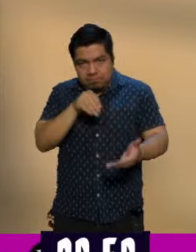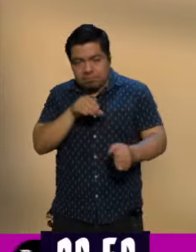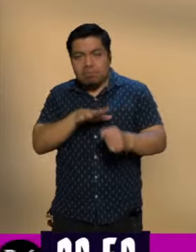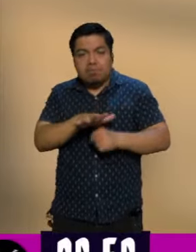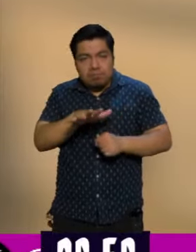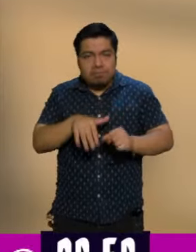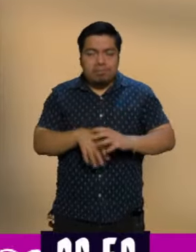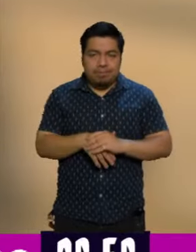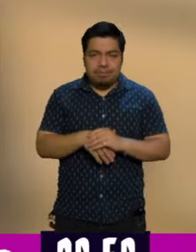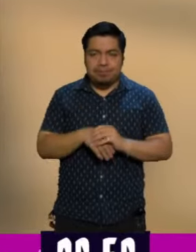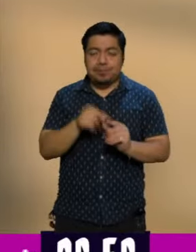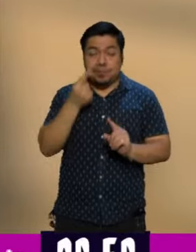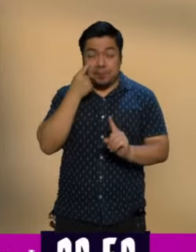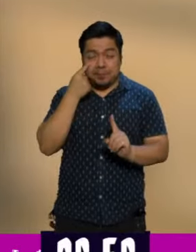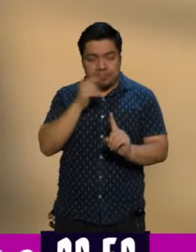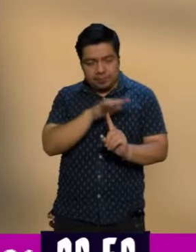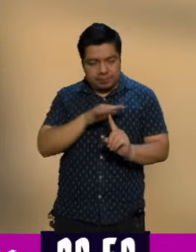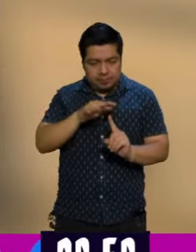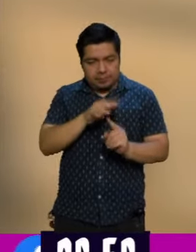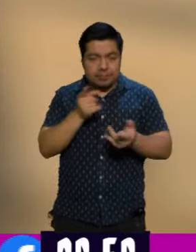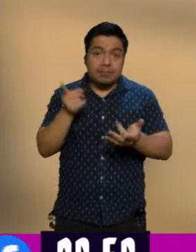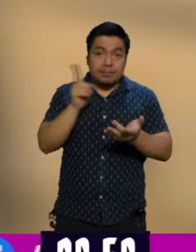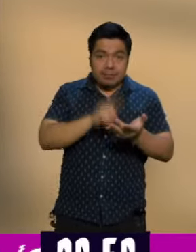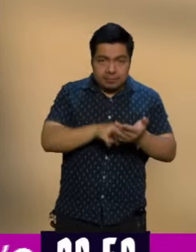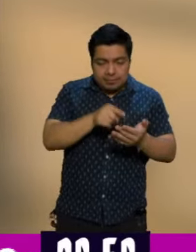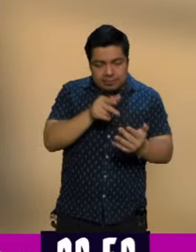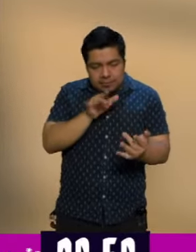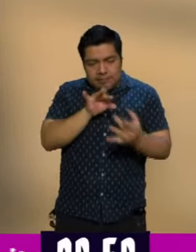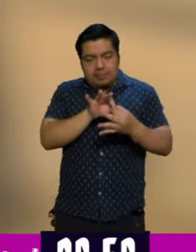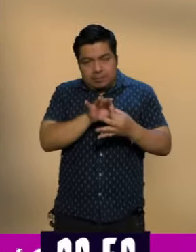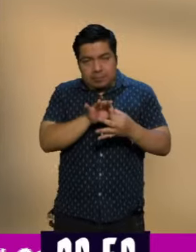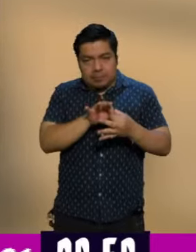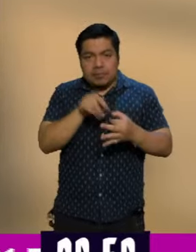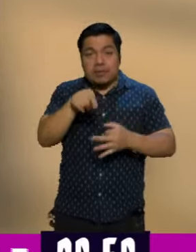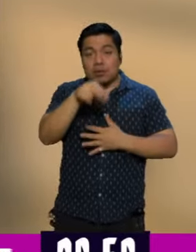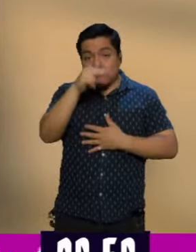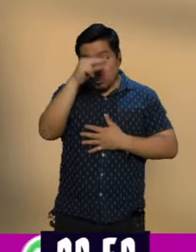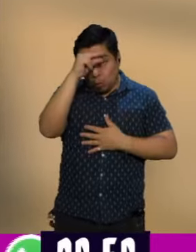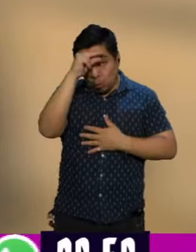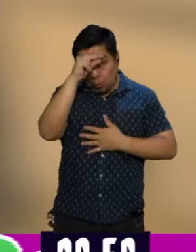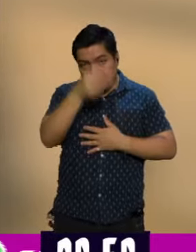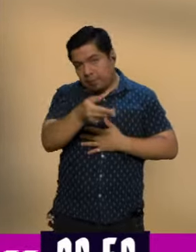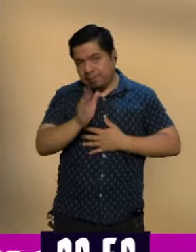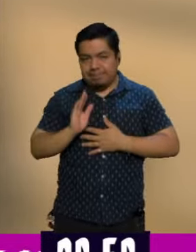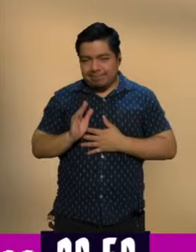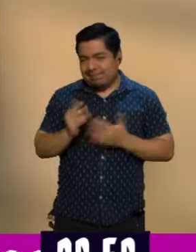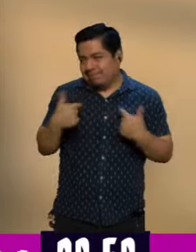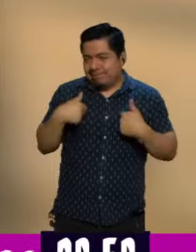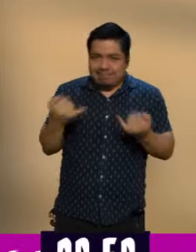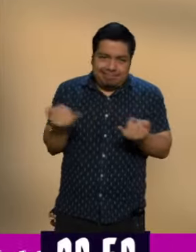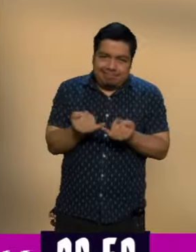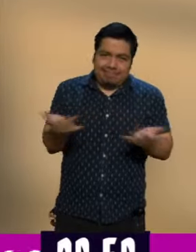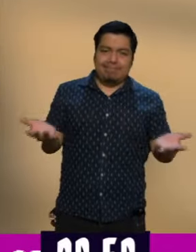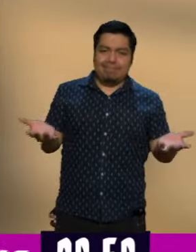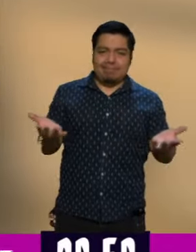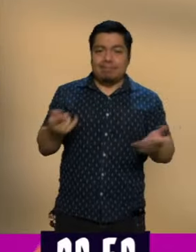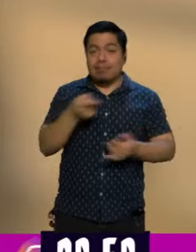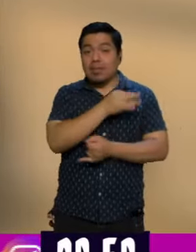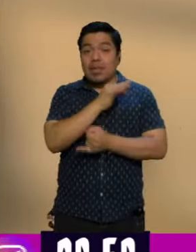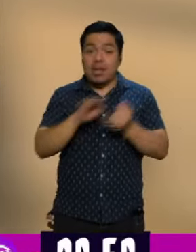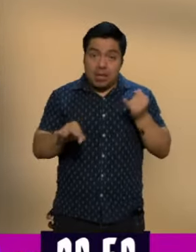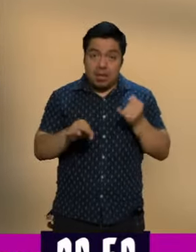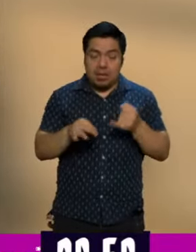the one area I was not related to him was his intelligence, and he's a lot smarter than